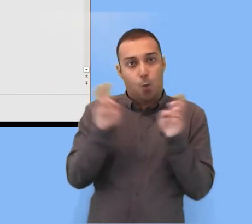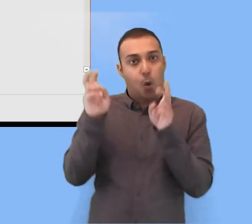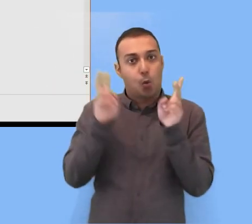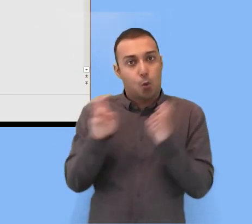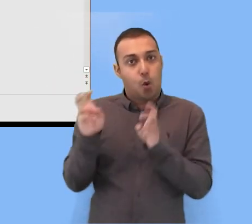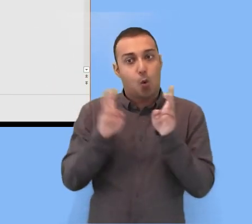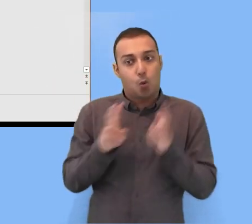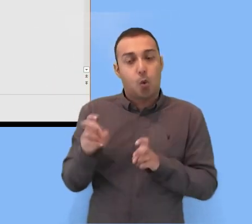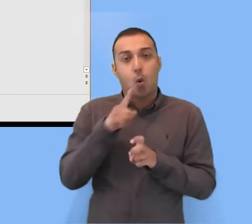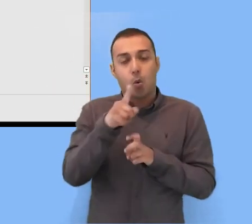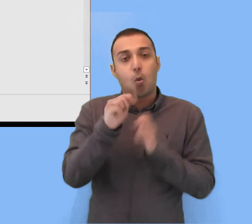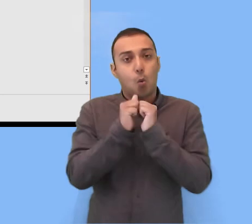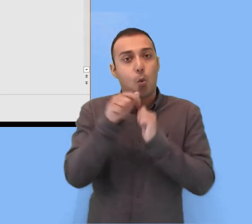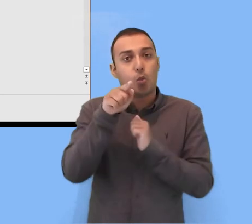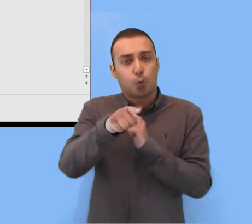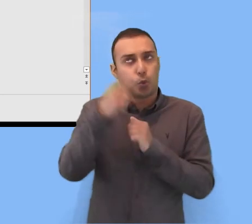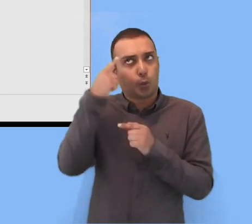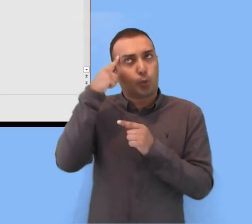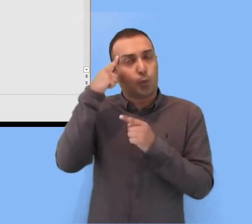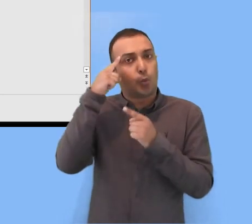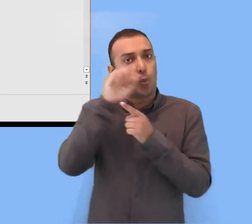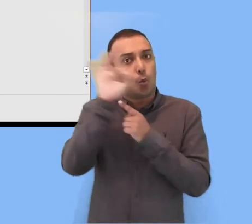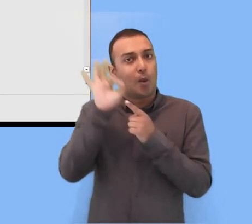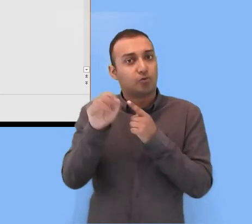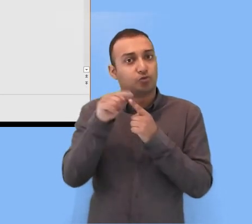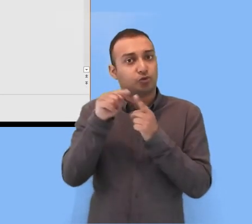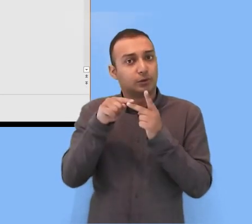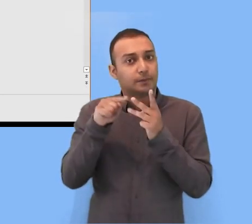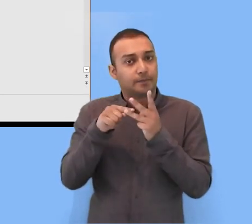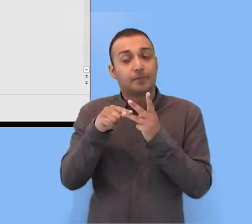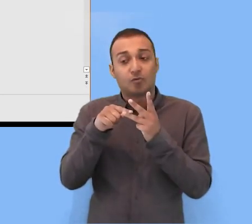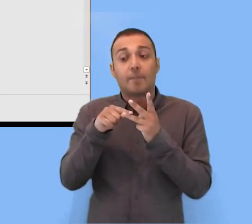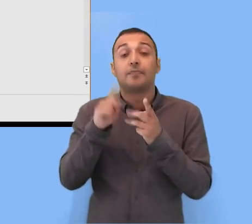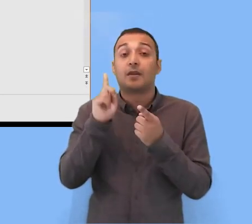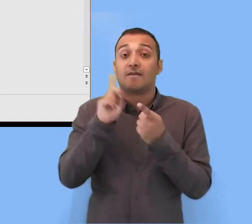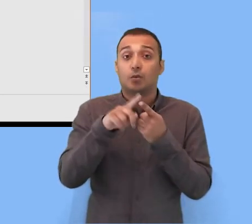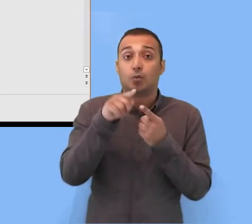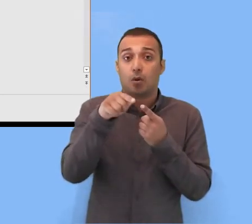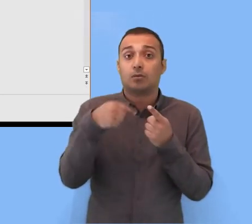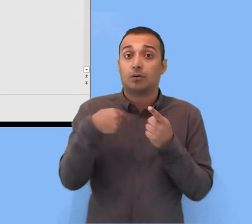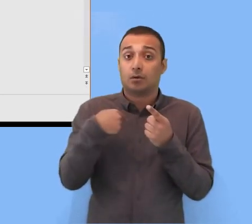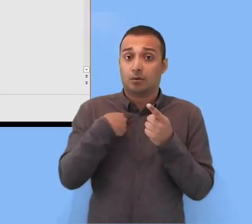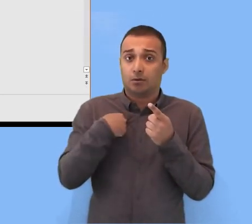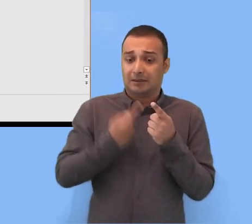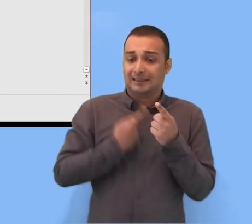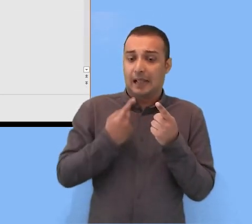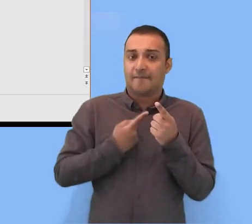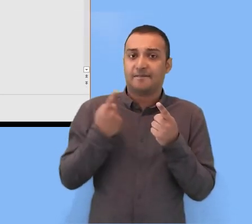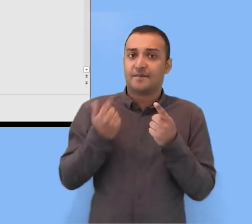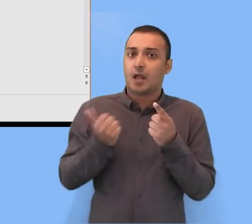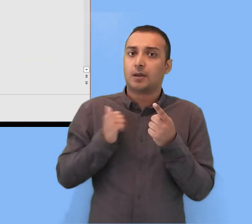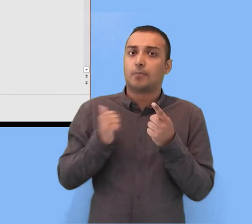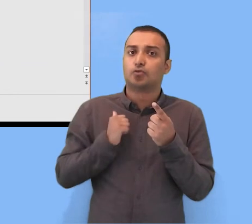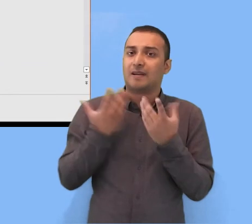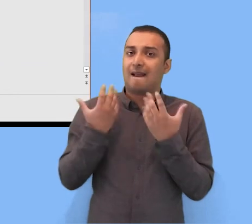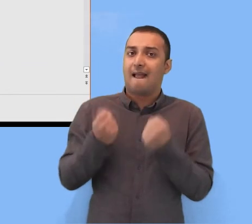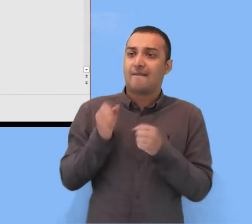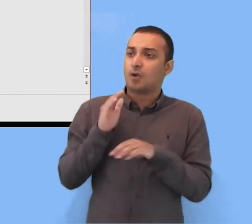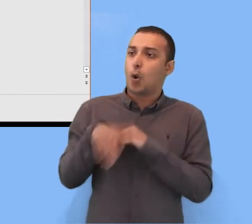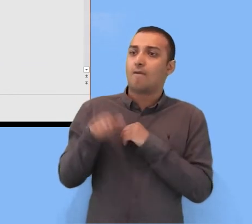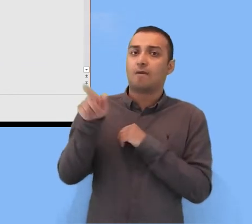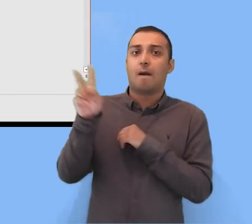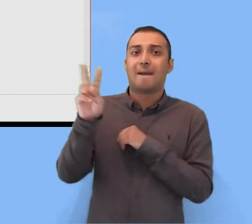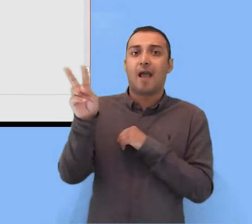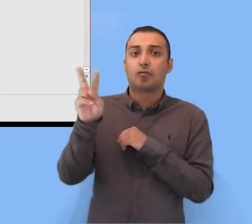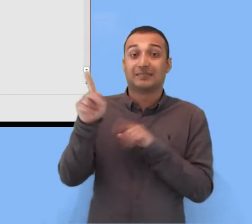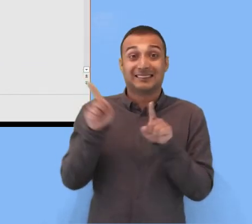keep this in mind. So what assumptions do we have about parents? Okay, this is something I've had to work with on